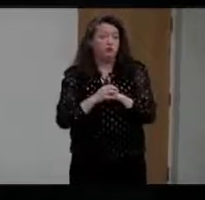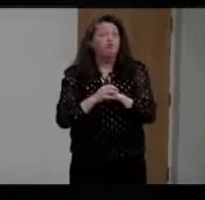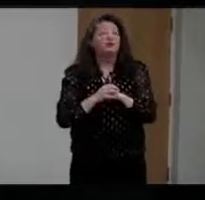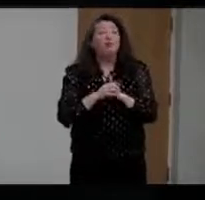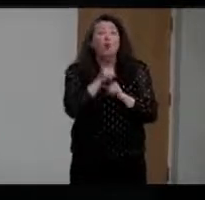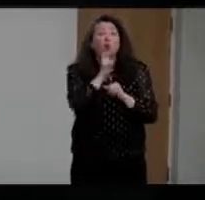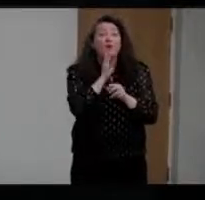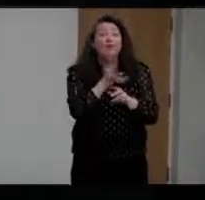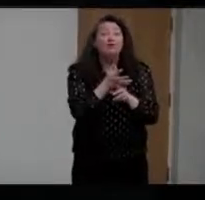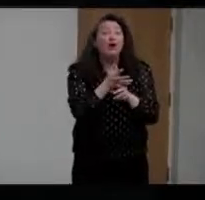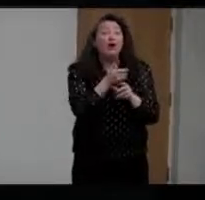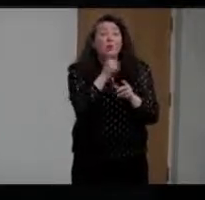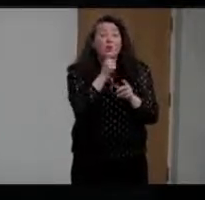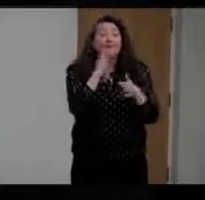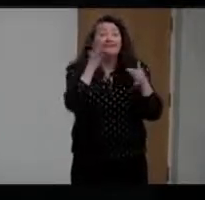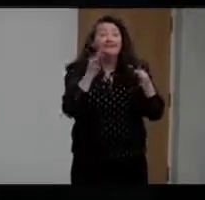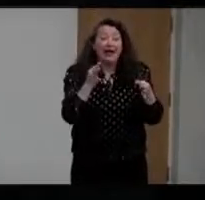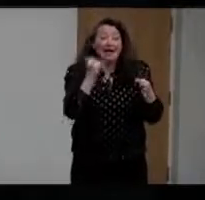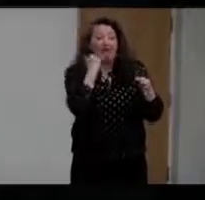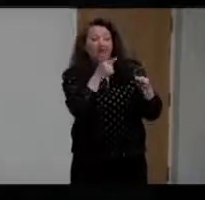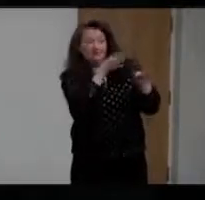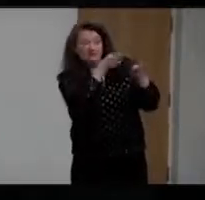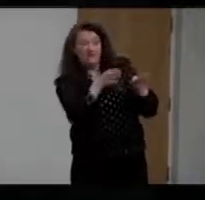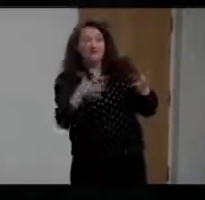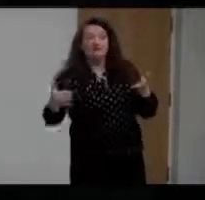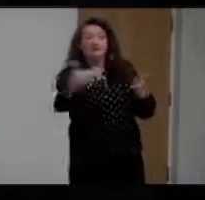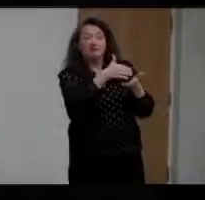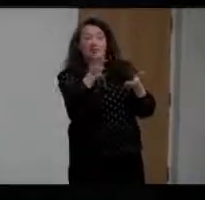law. And there's something to that.